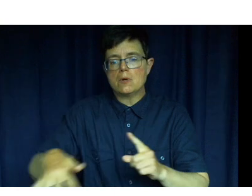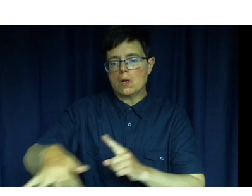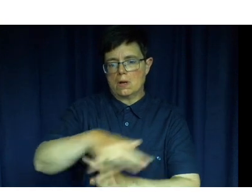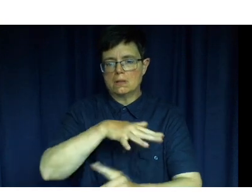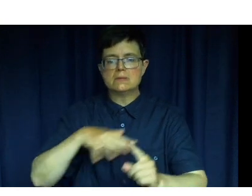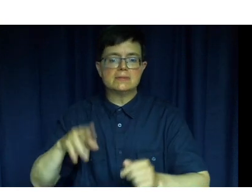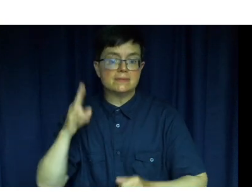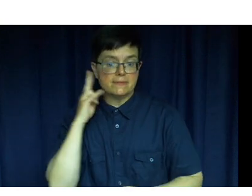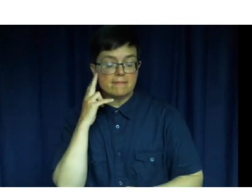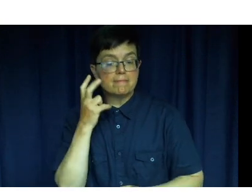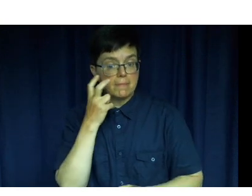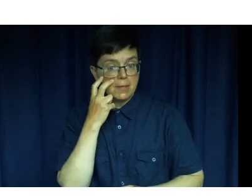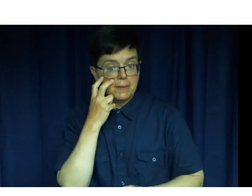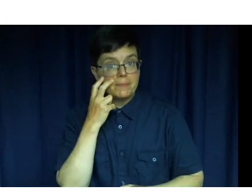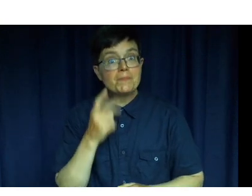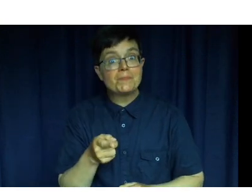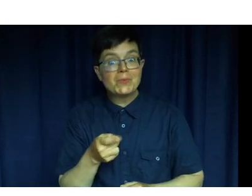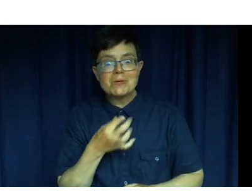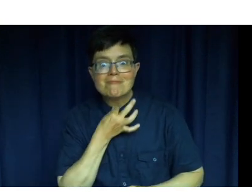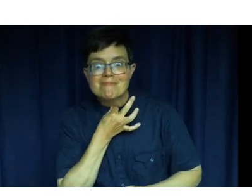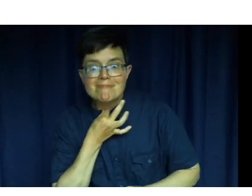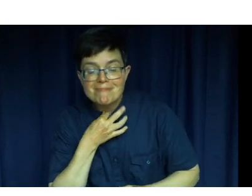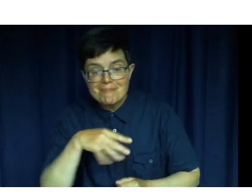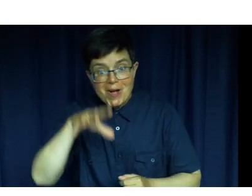please visit our website,